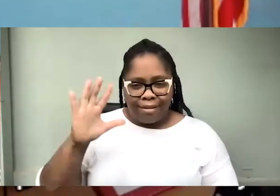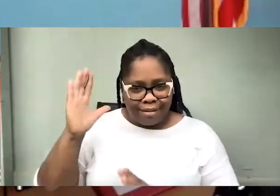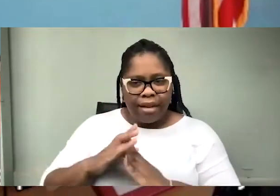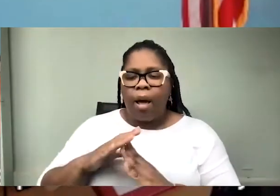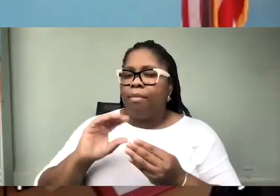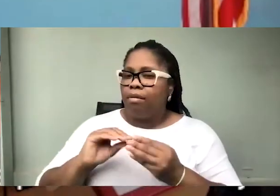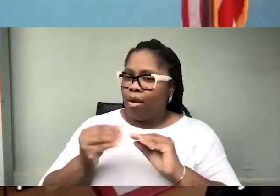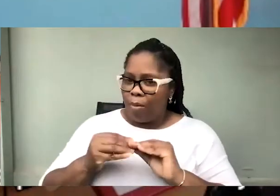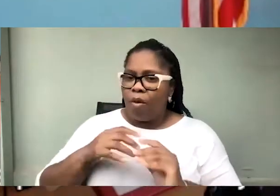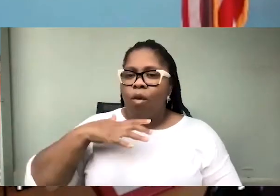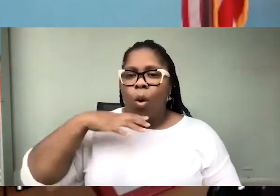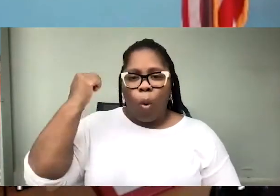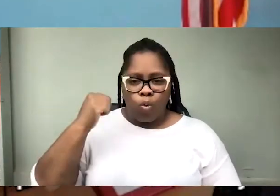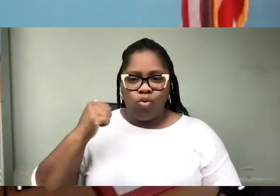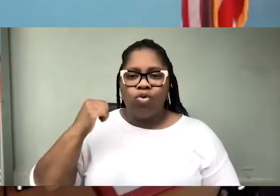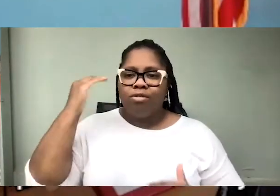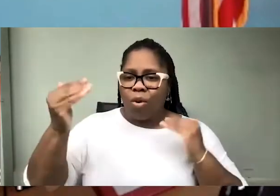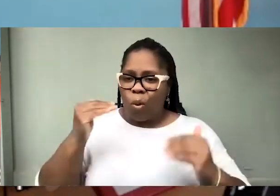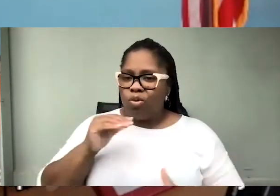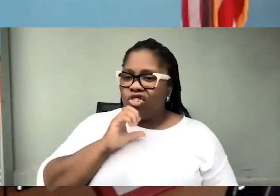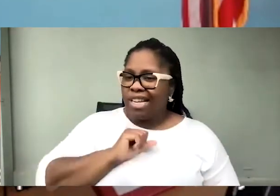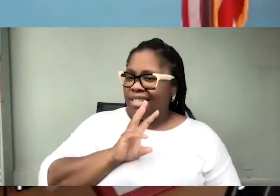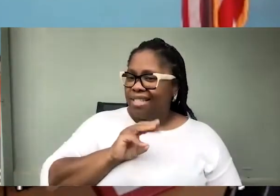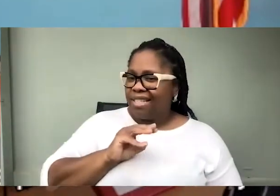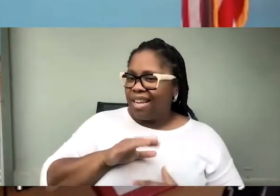ages 60 and over. About